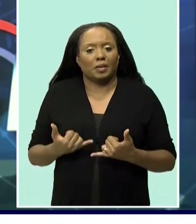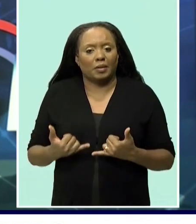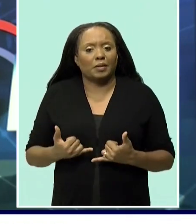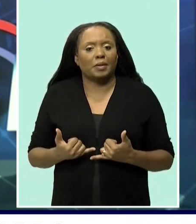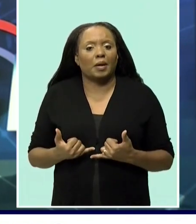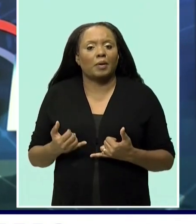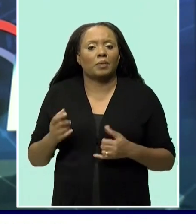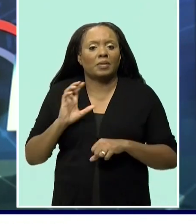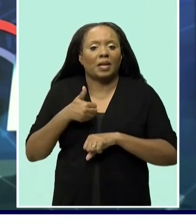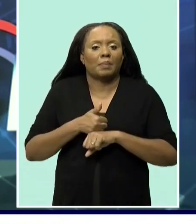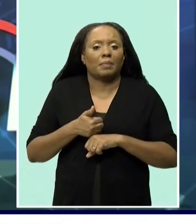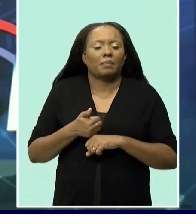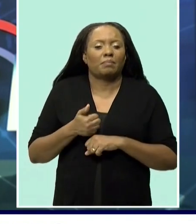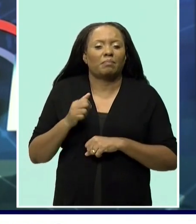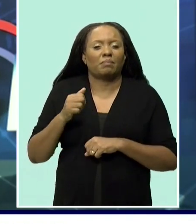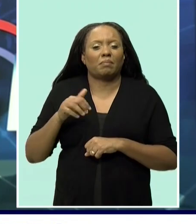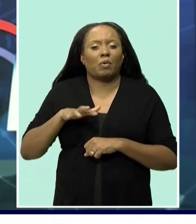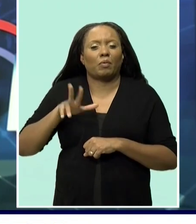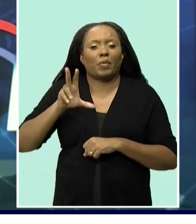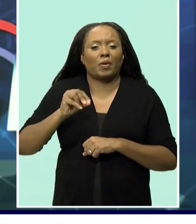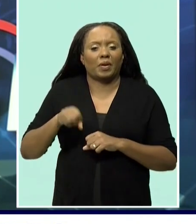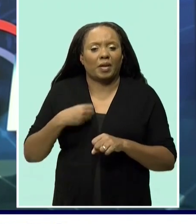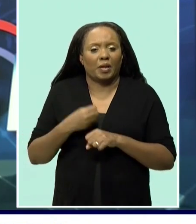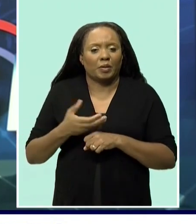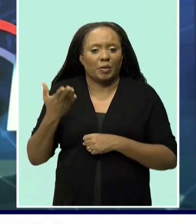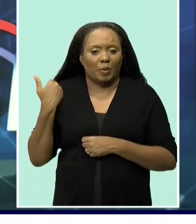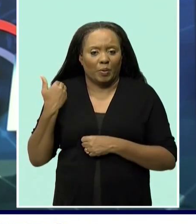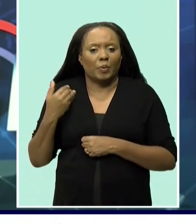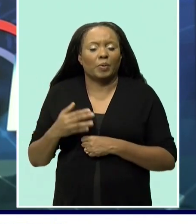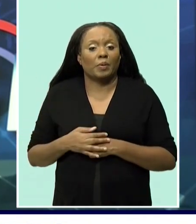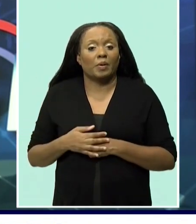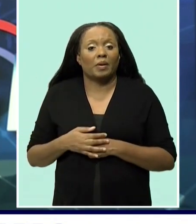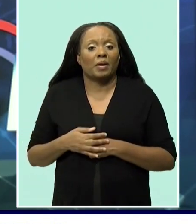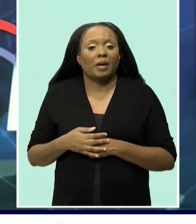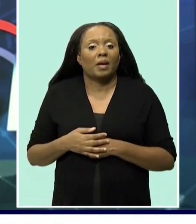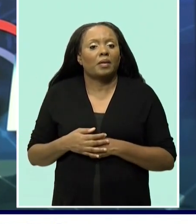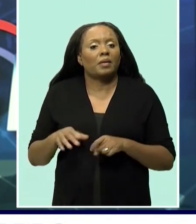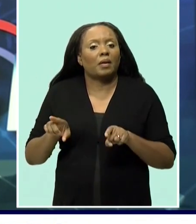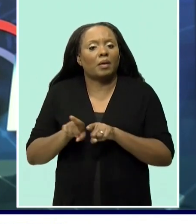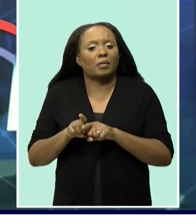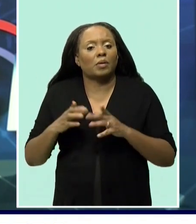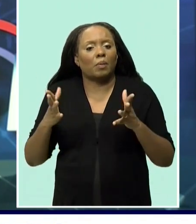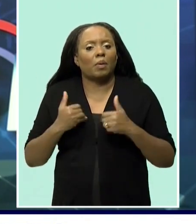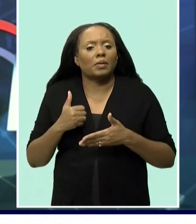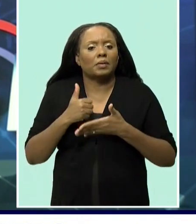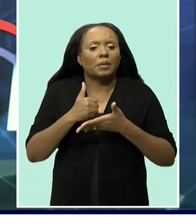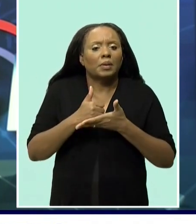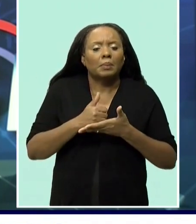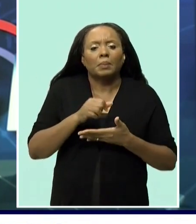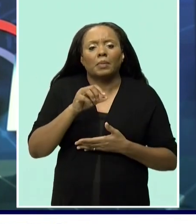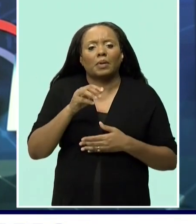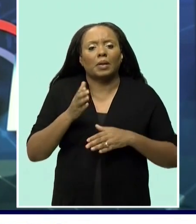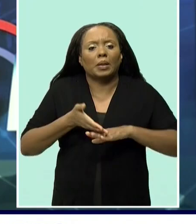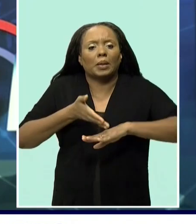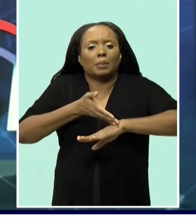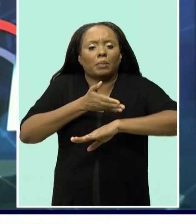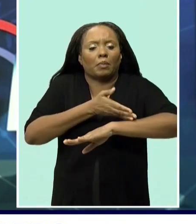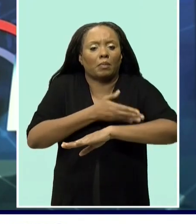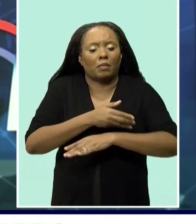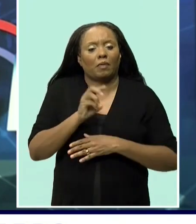in 1970, was always about development of the region through media practice and the development of media practitioners.